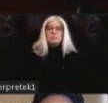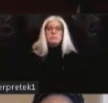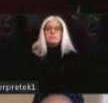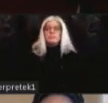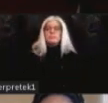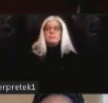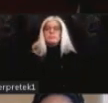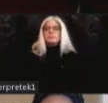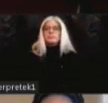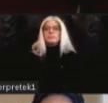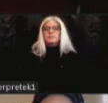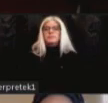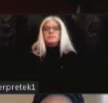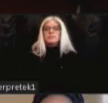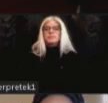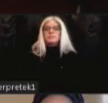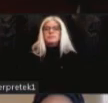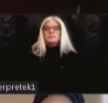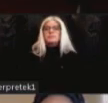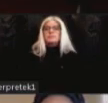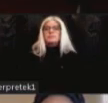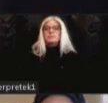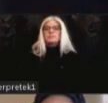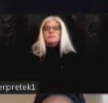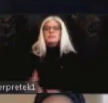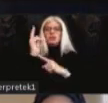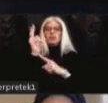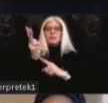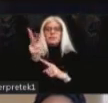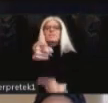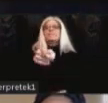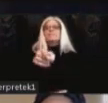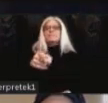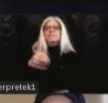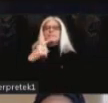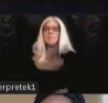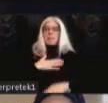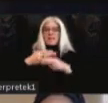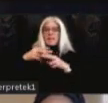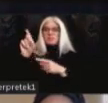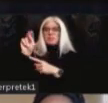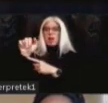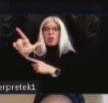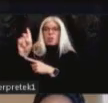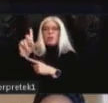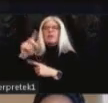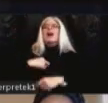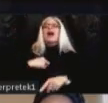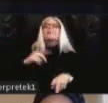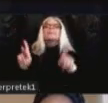Okay, just introduce yourself. You have 3 minutes. My name is Don Shepard. I'm People's Representative, and I think